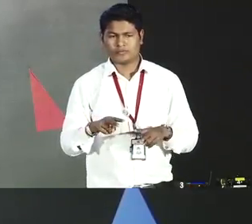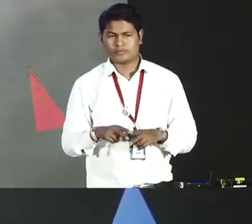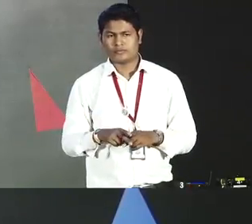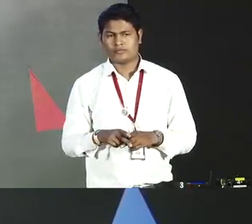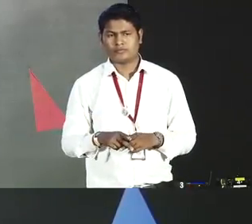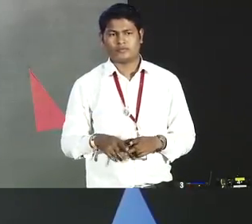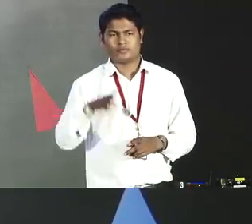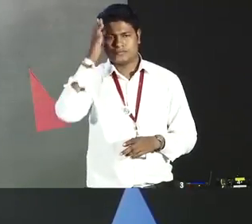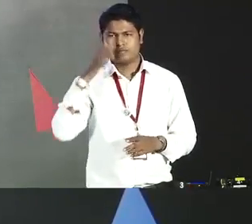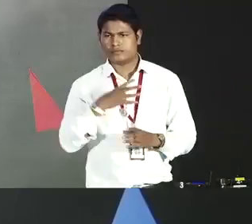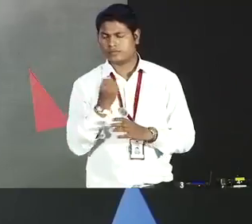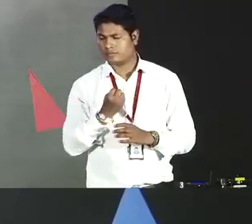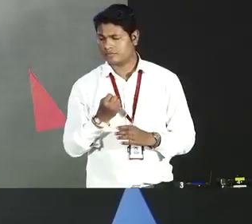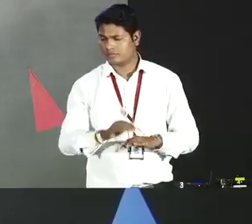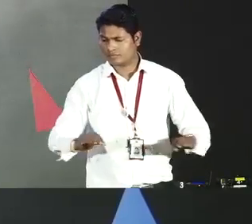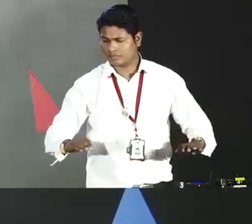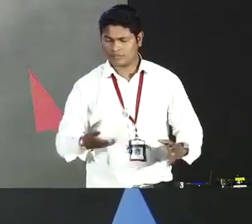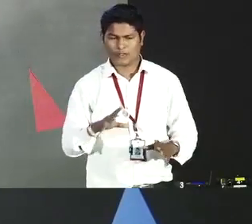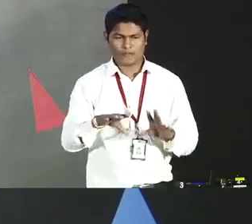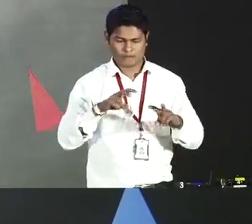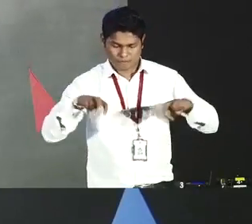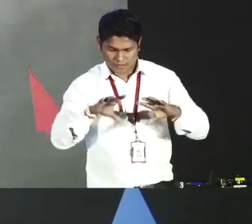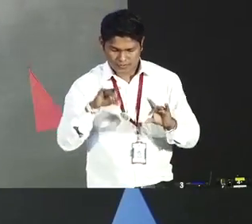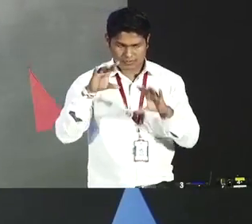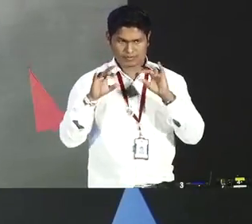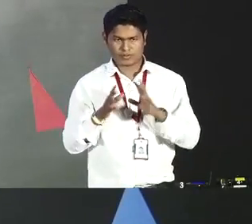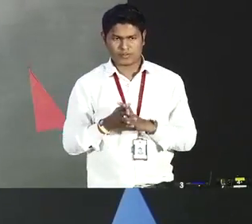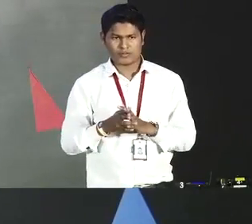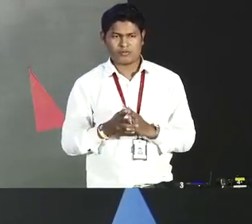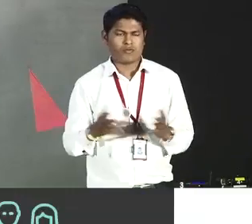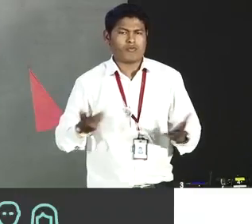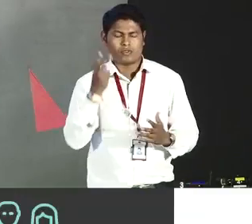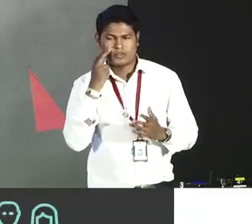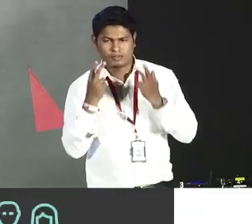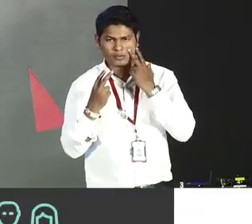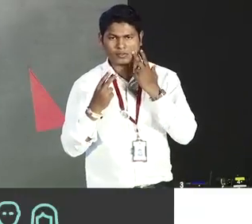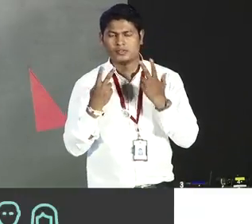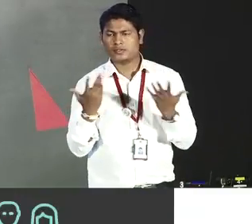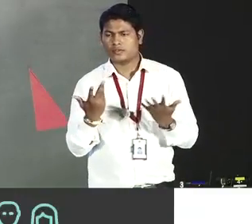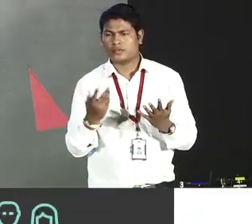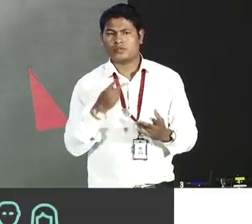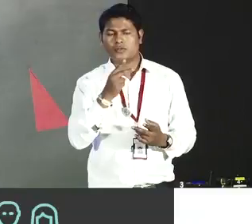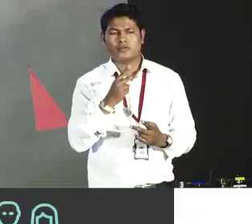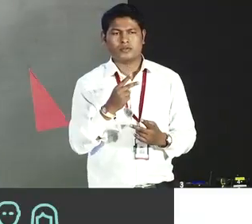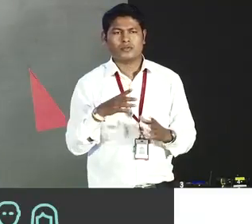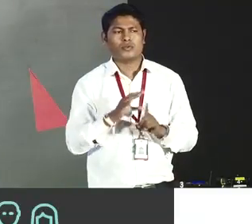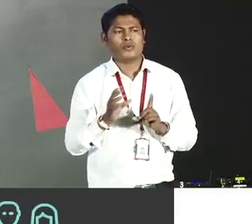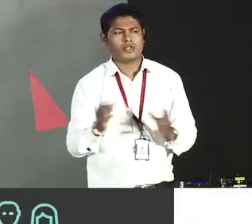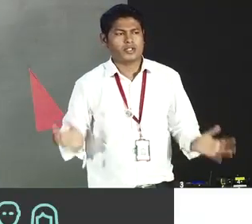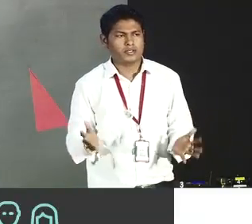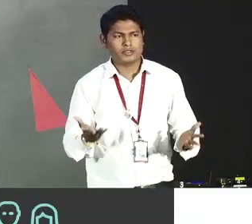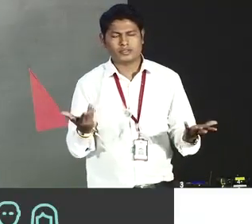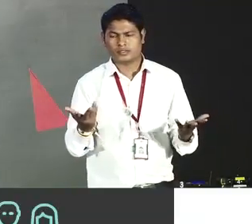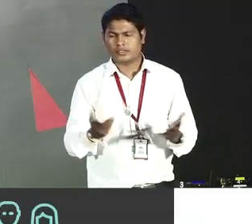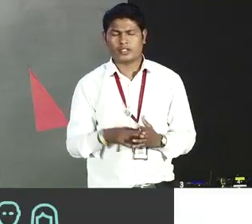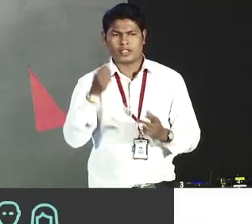parents, these are the kids that we find the most of. Because parents want to do the right thing. They just need a tool to do it, right? The other thing, if you